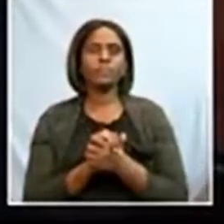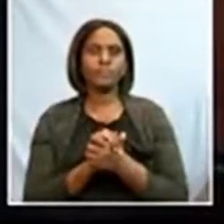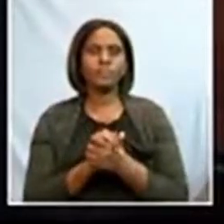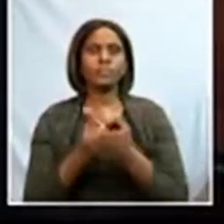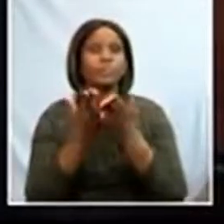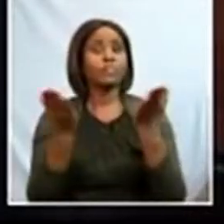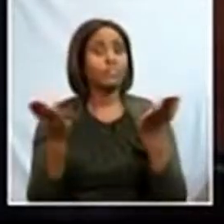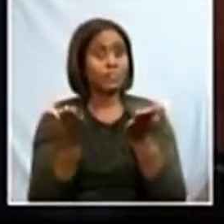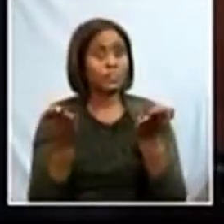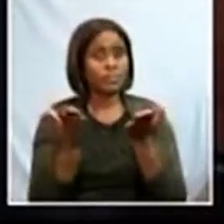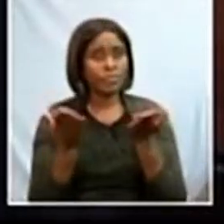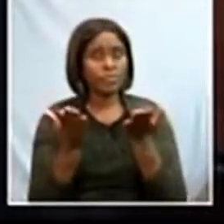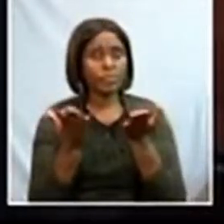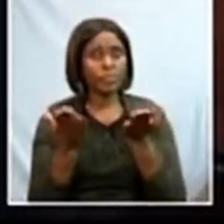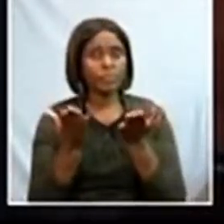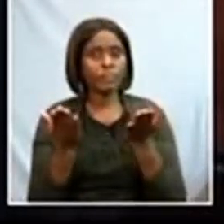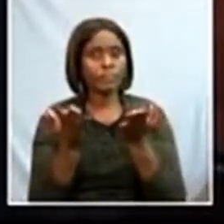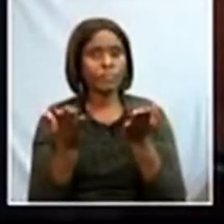Where?